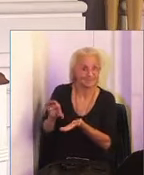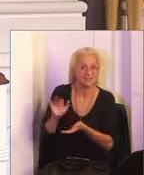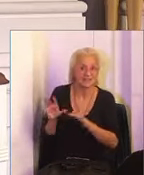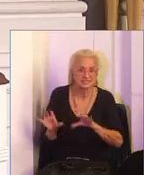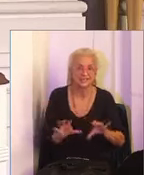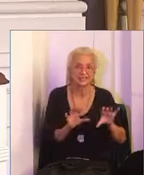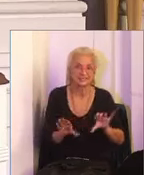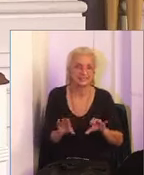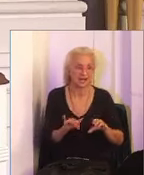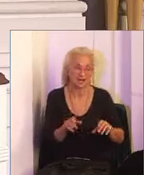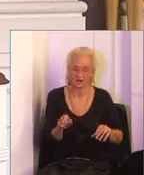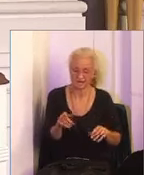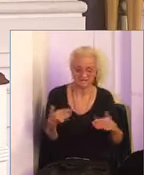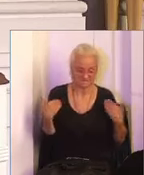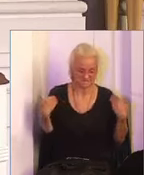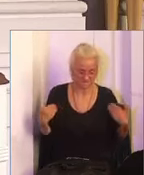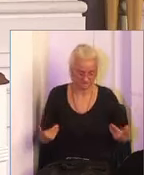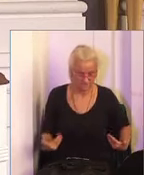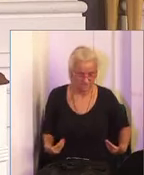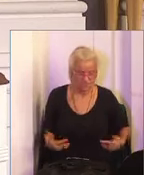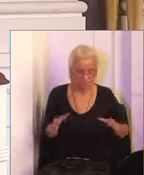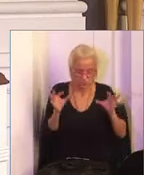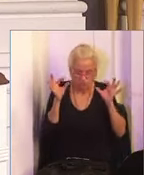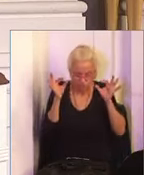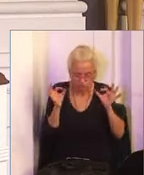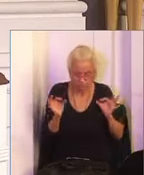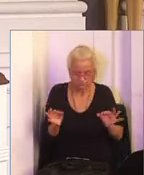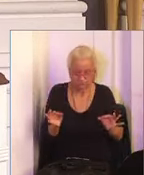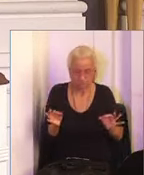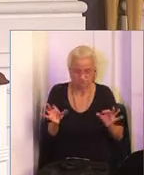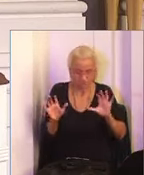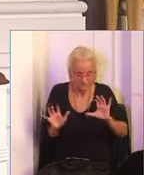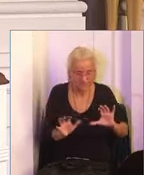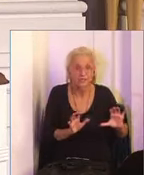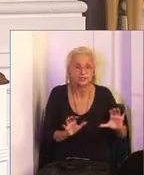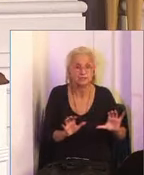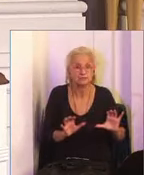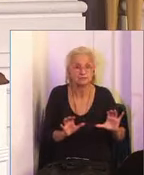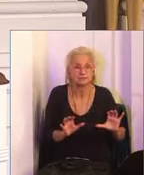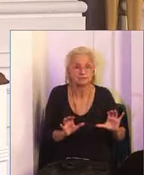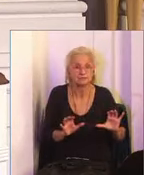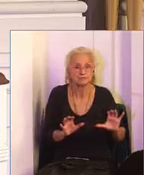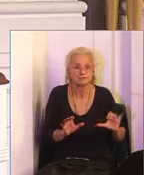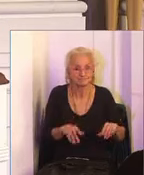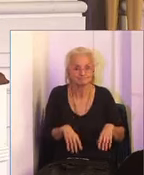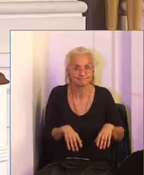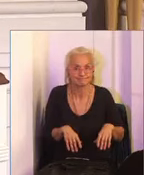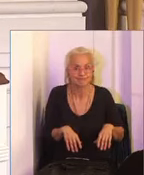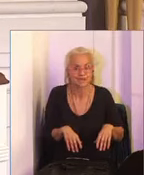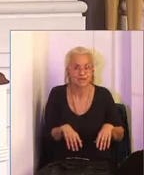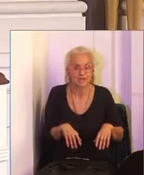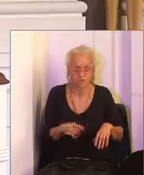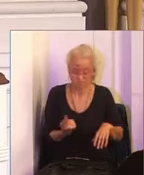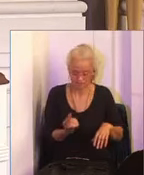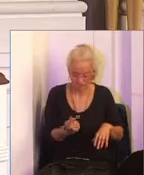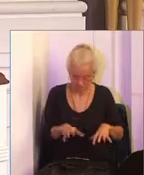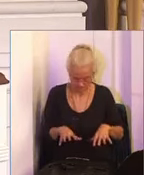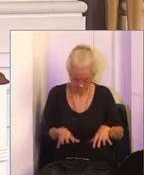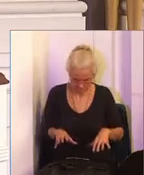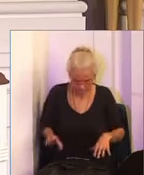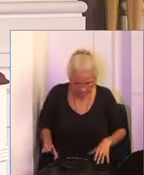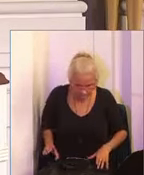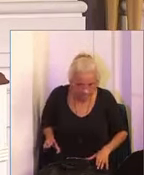a physical, decisive action that one takes out of the